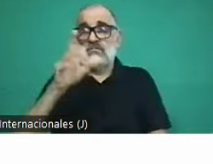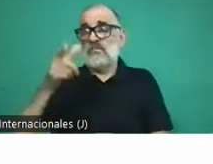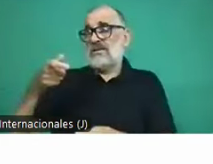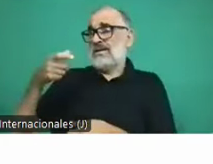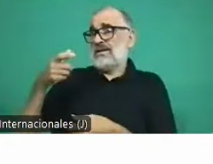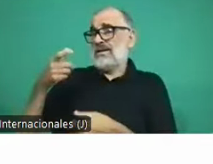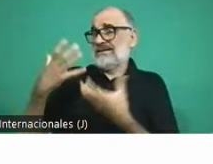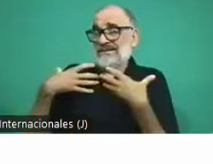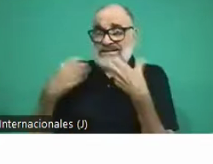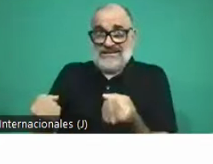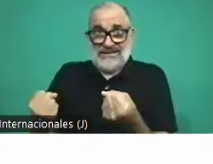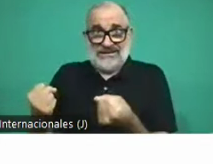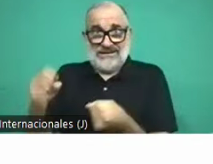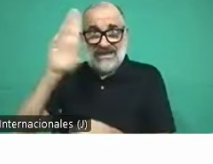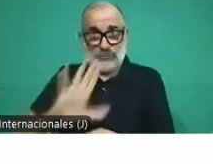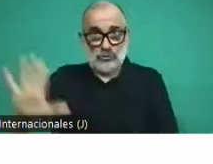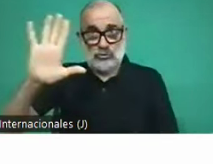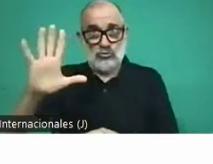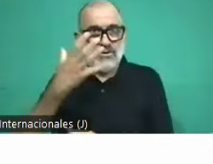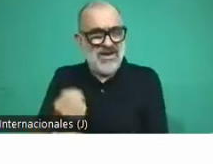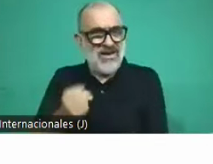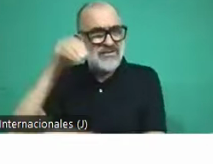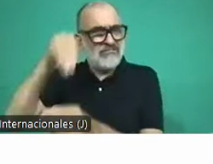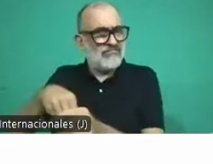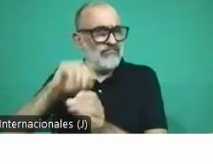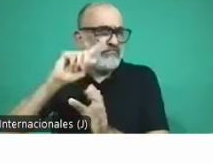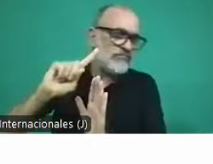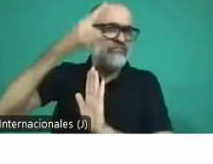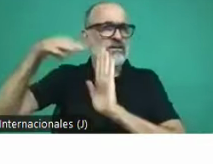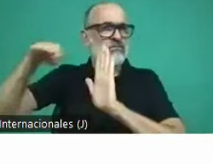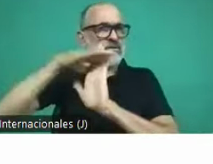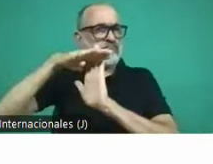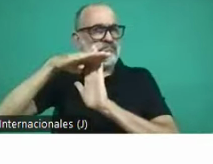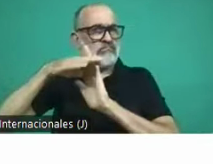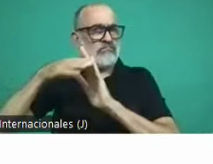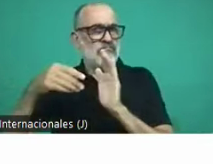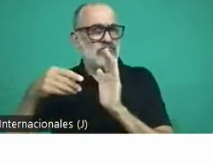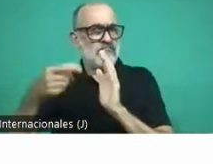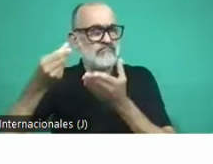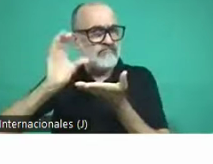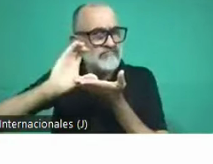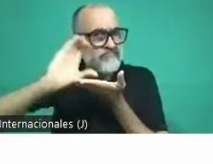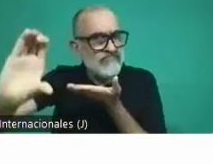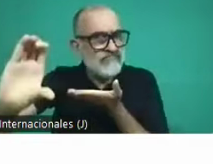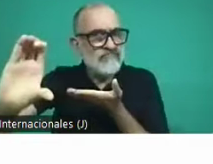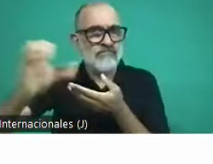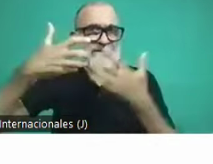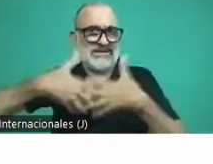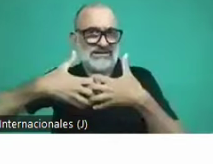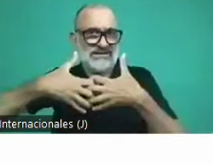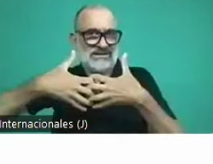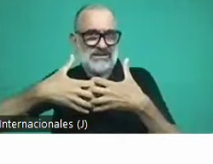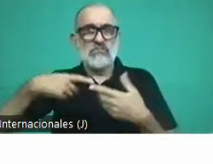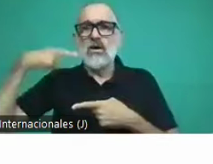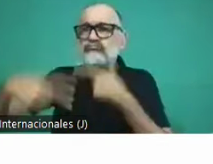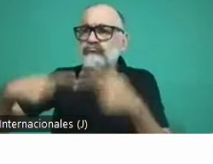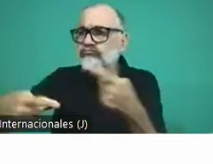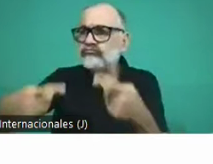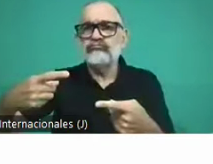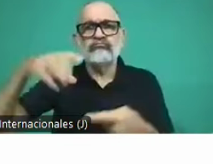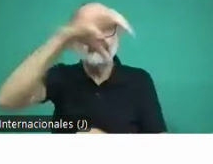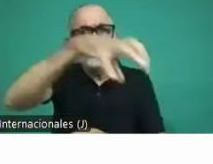mecanismo insurance has de this financiamiento del main sistema. mechanism of Acá, financing of the systems that we los have here. usuarios y las The empresas y el users, Estado and the aportan a companies